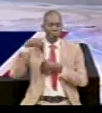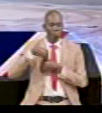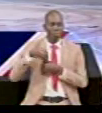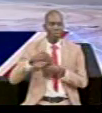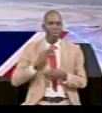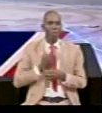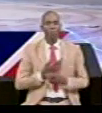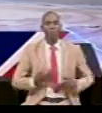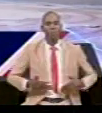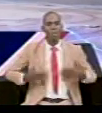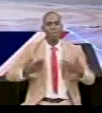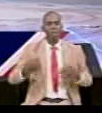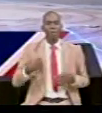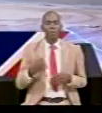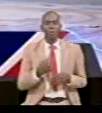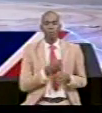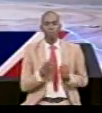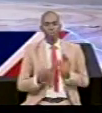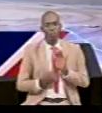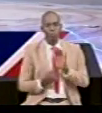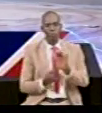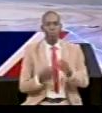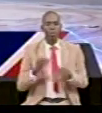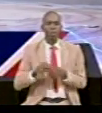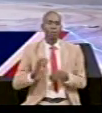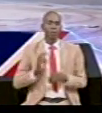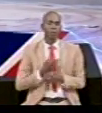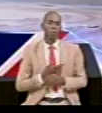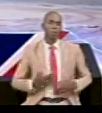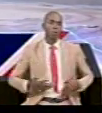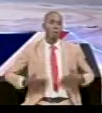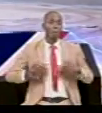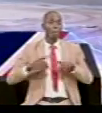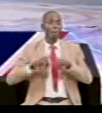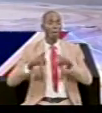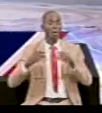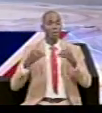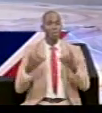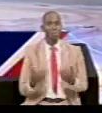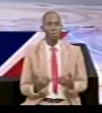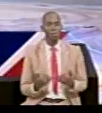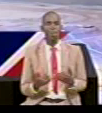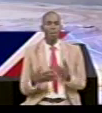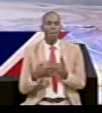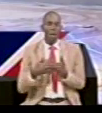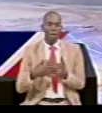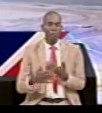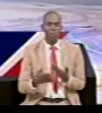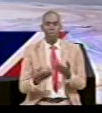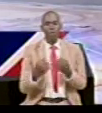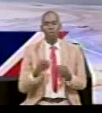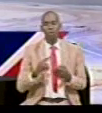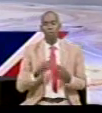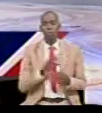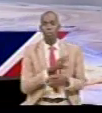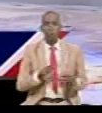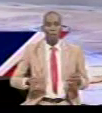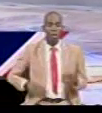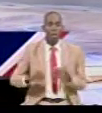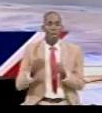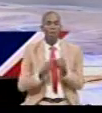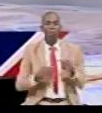and that were expressed in our lives. But now, after coming to Christ, every